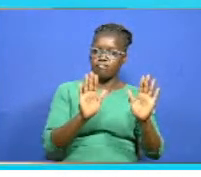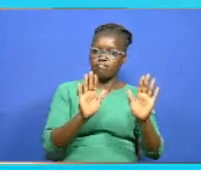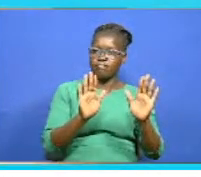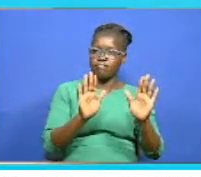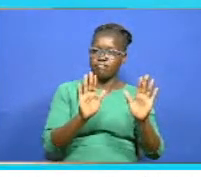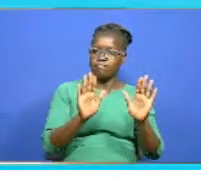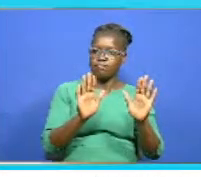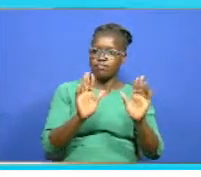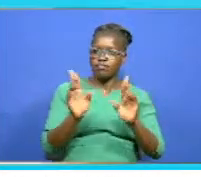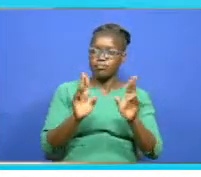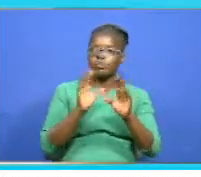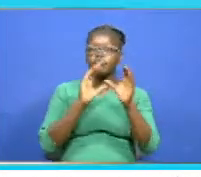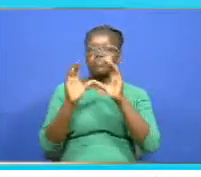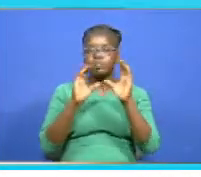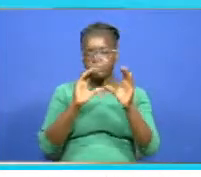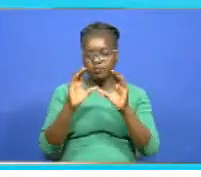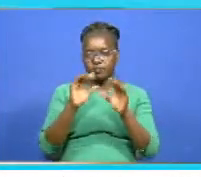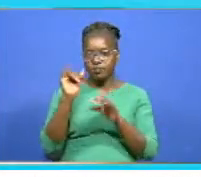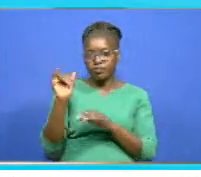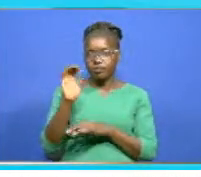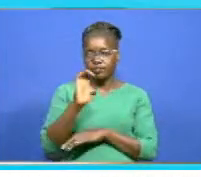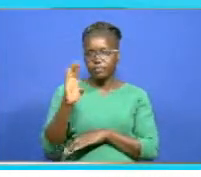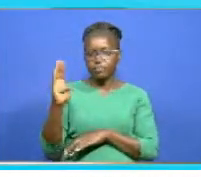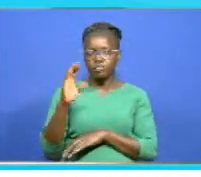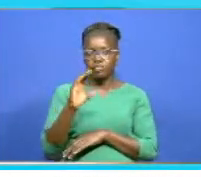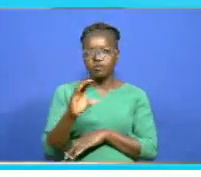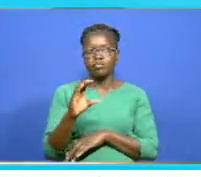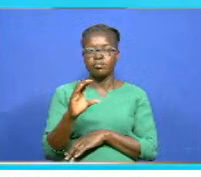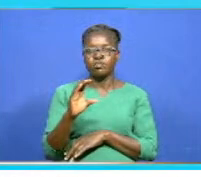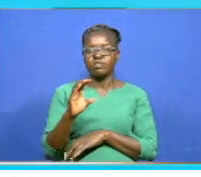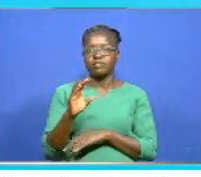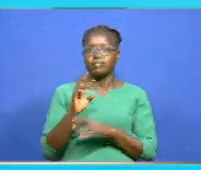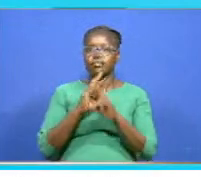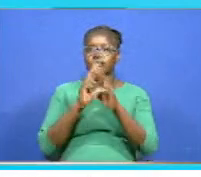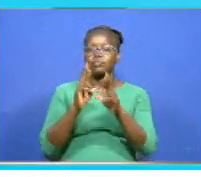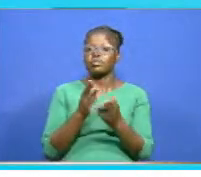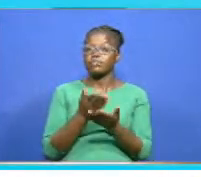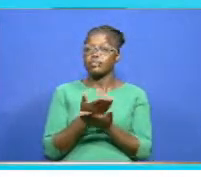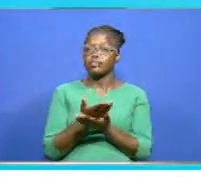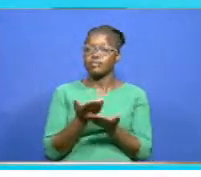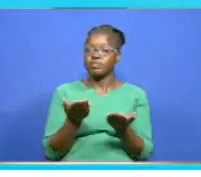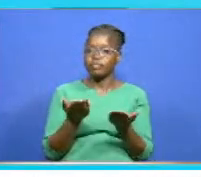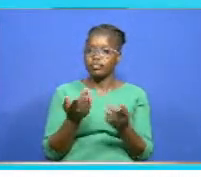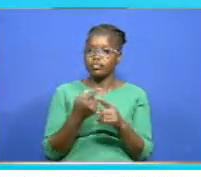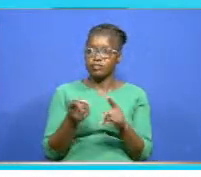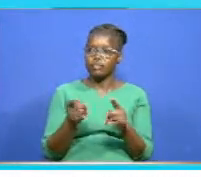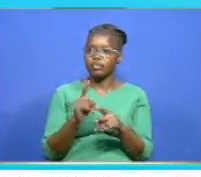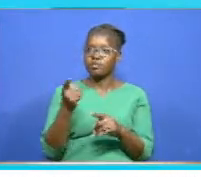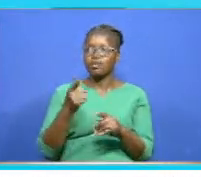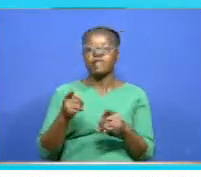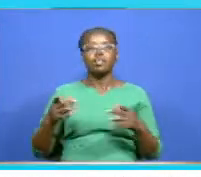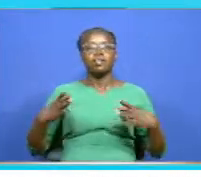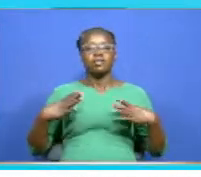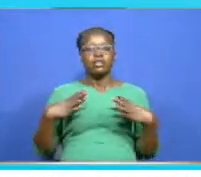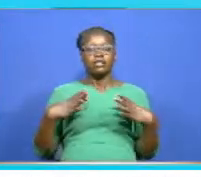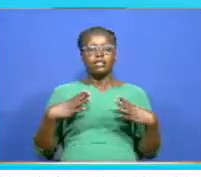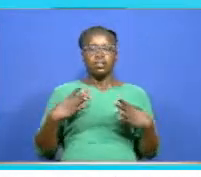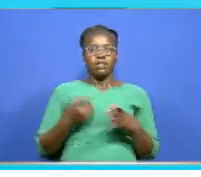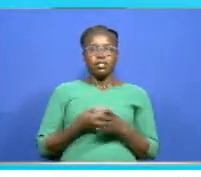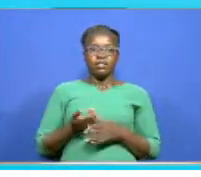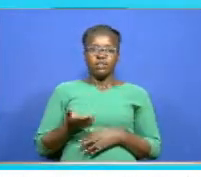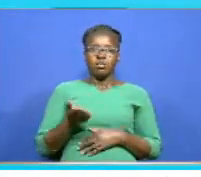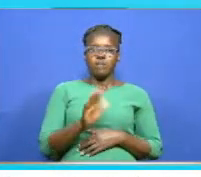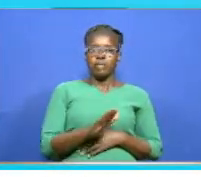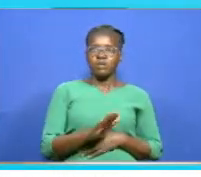they have already communicated to IABC. Perhaps we will respond to that, but we'll take our first break. Then when we come